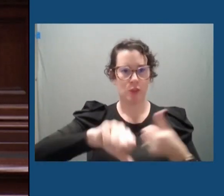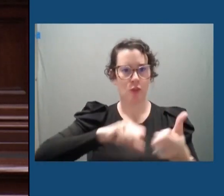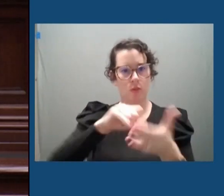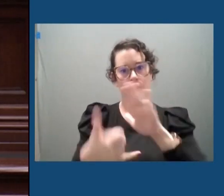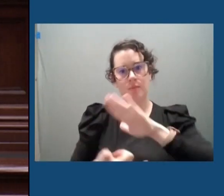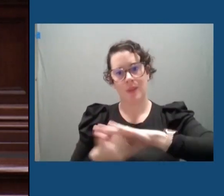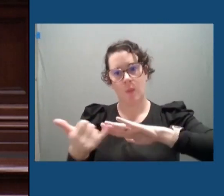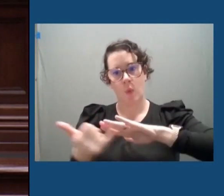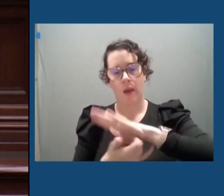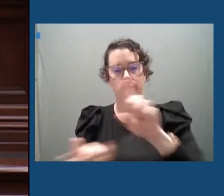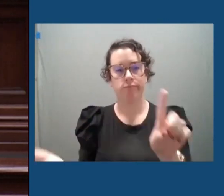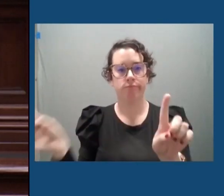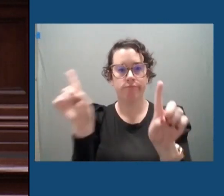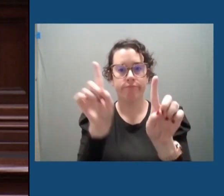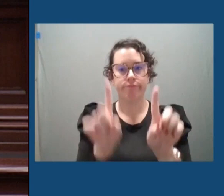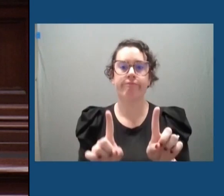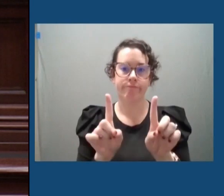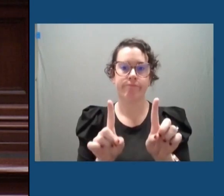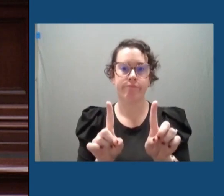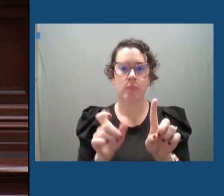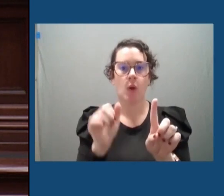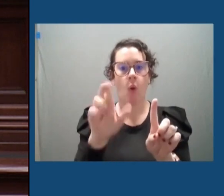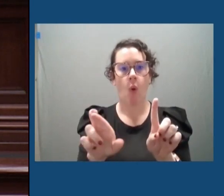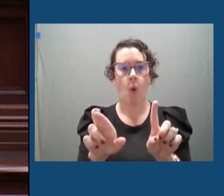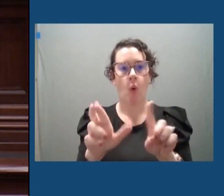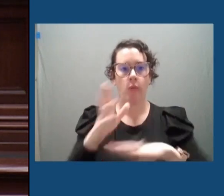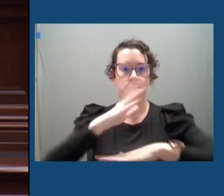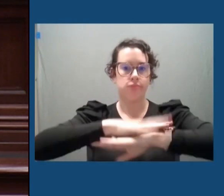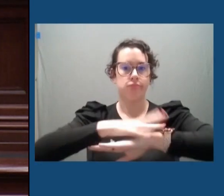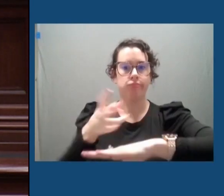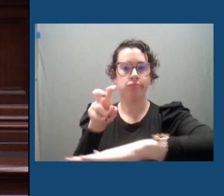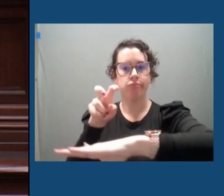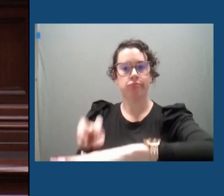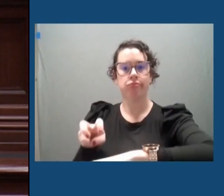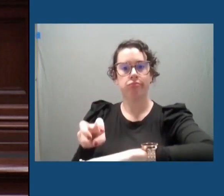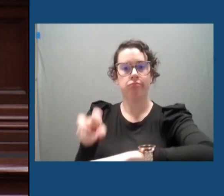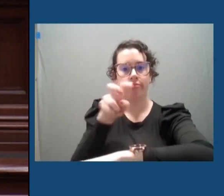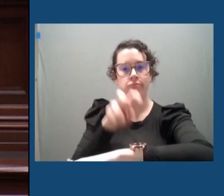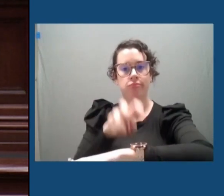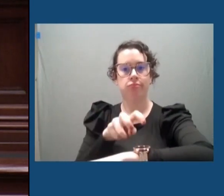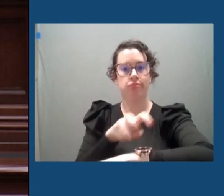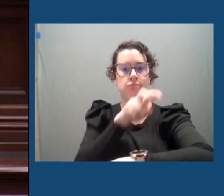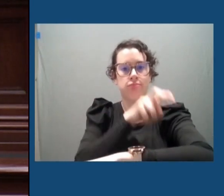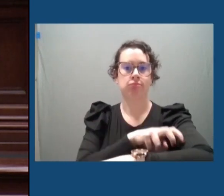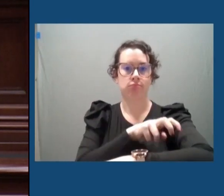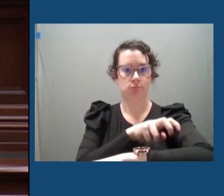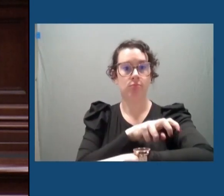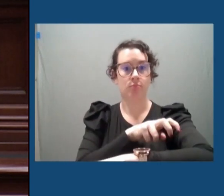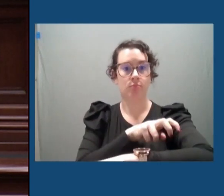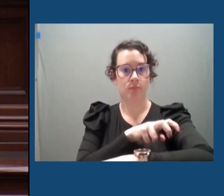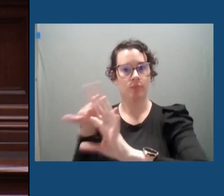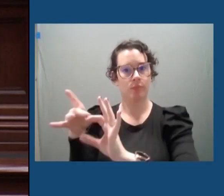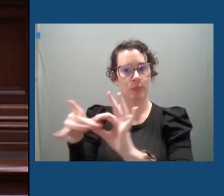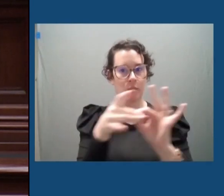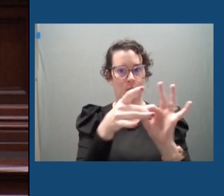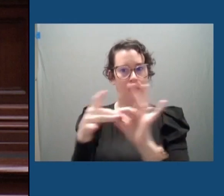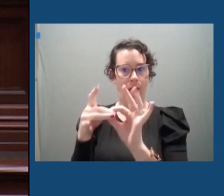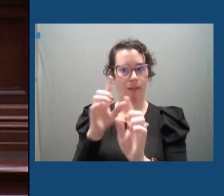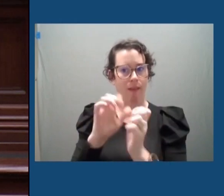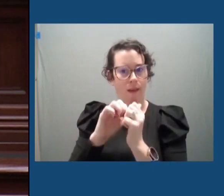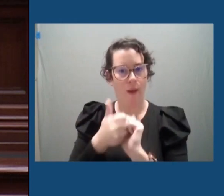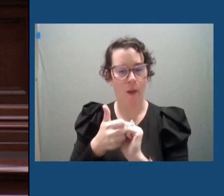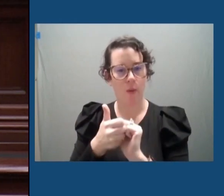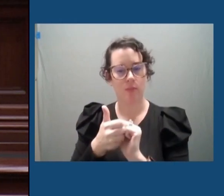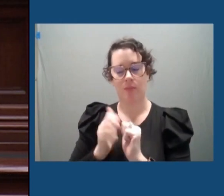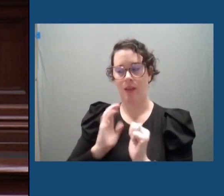platform or sit at a counter in a diner upstate or Long Island. United as New Yorkers,